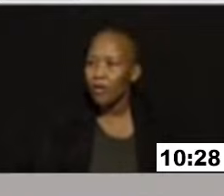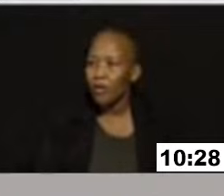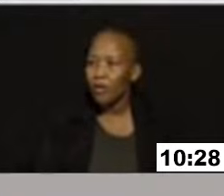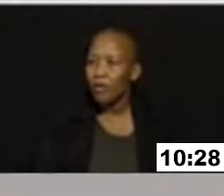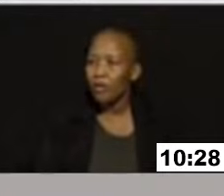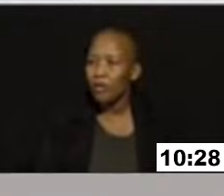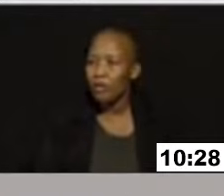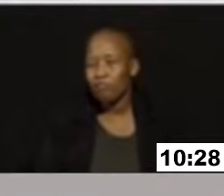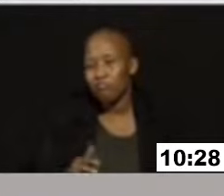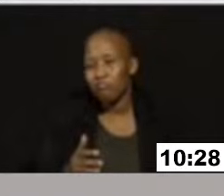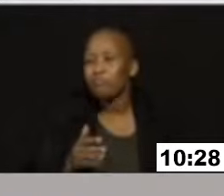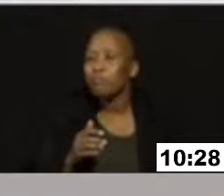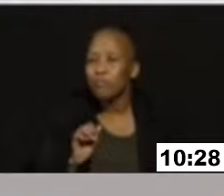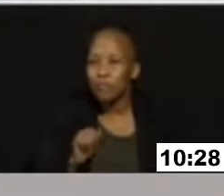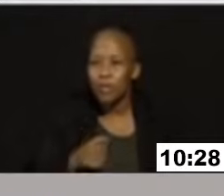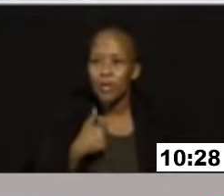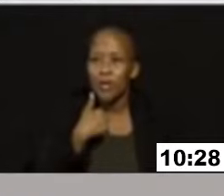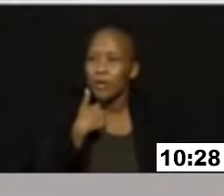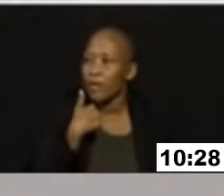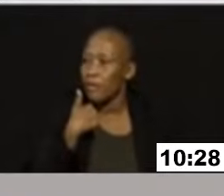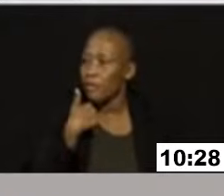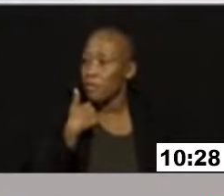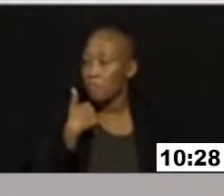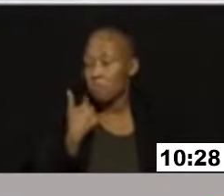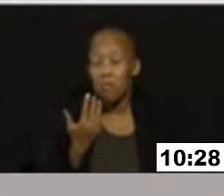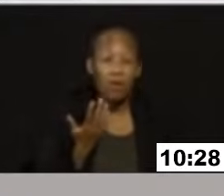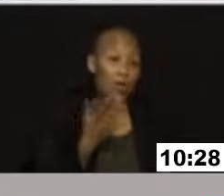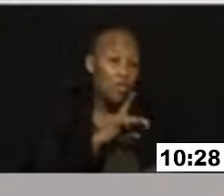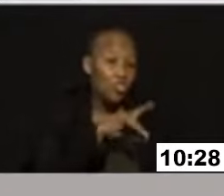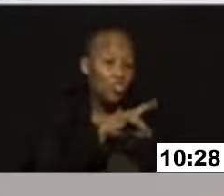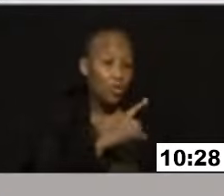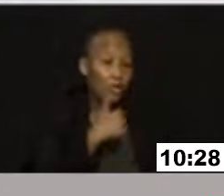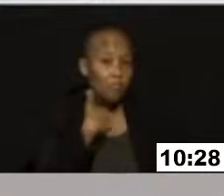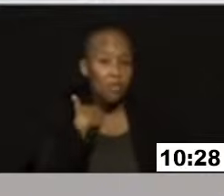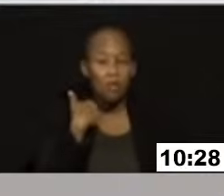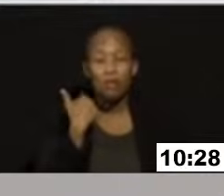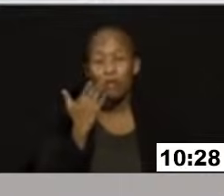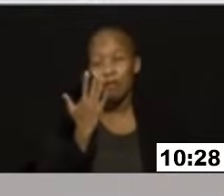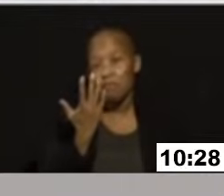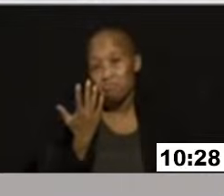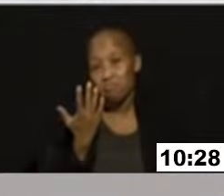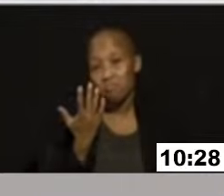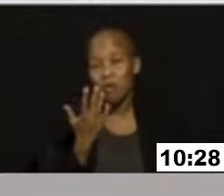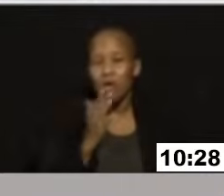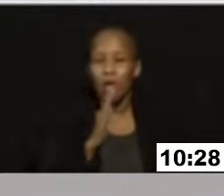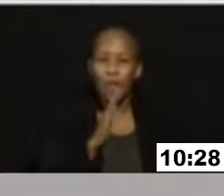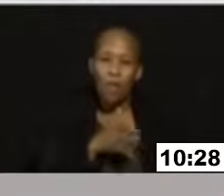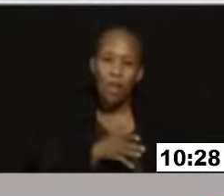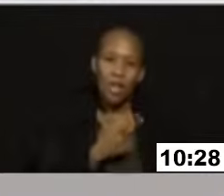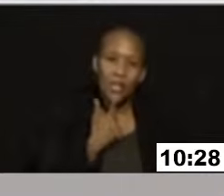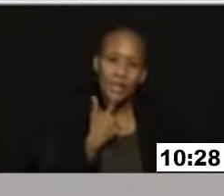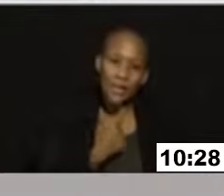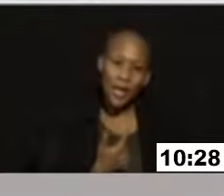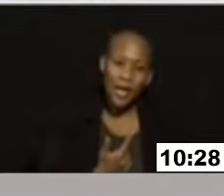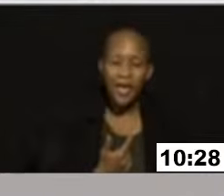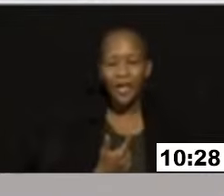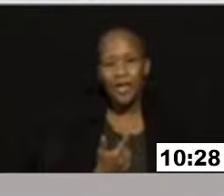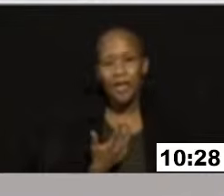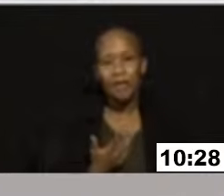Well, I would submit, Chair, that aberration or